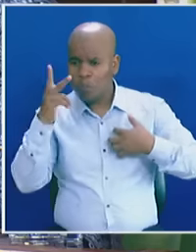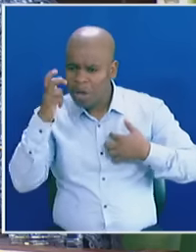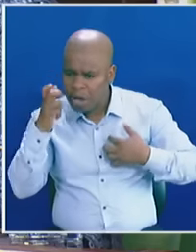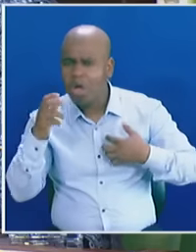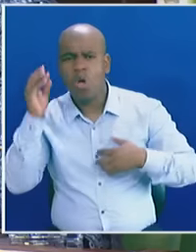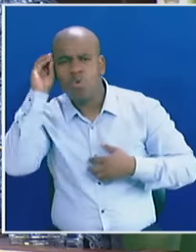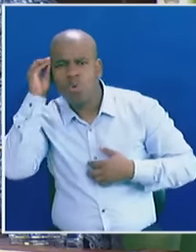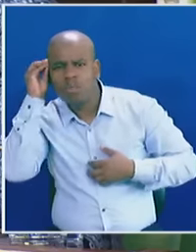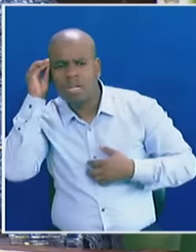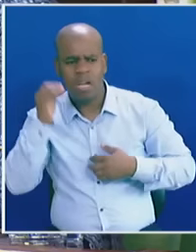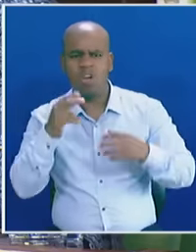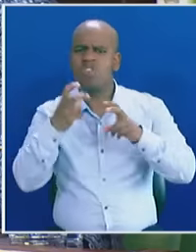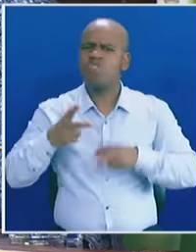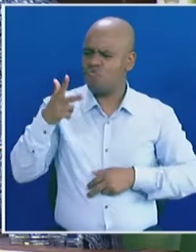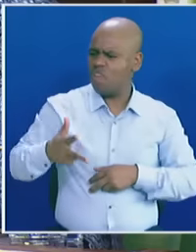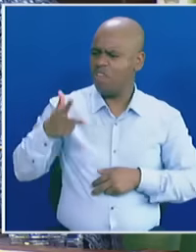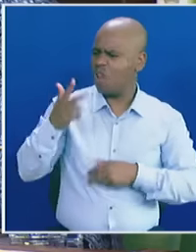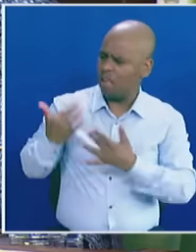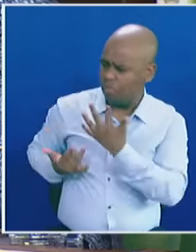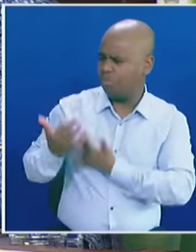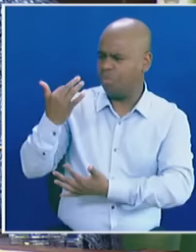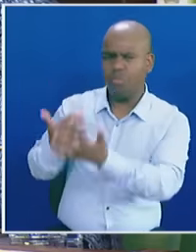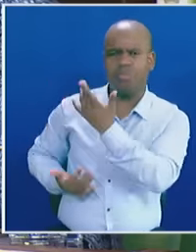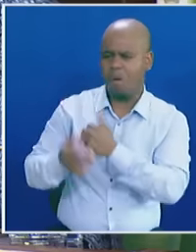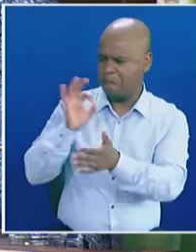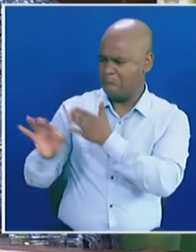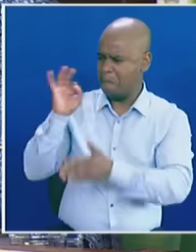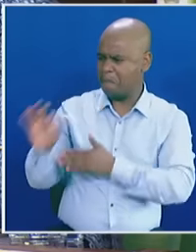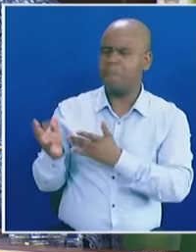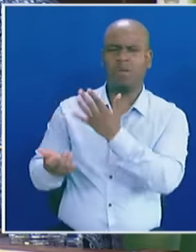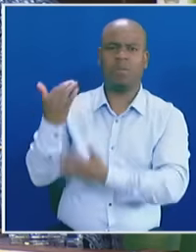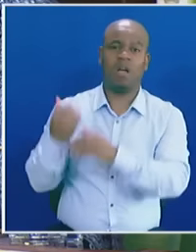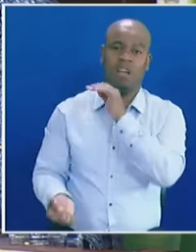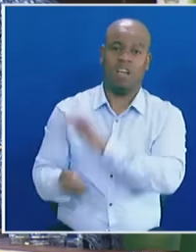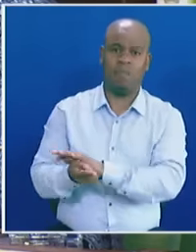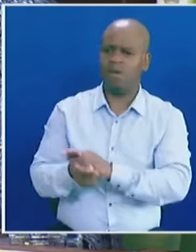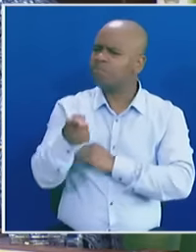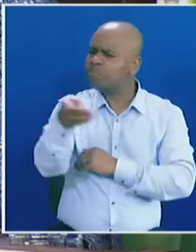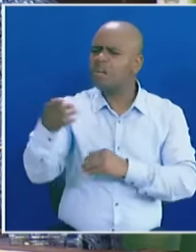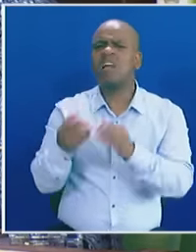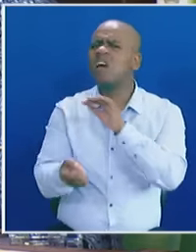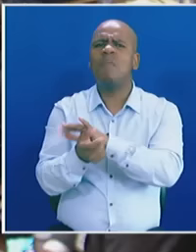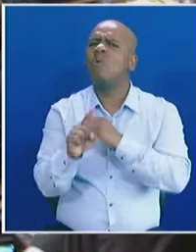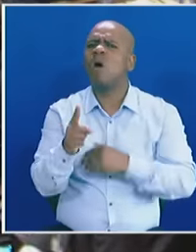kushiswa yitimela kwenzakalana embusweni yilawo mazwi engashiya sihlalo. Ngiyabonga.